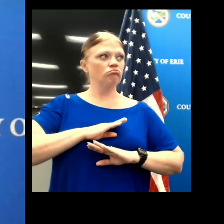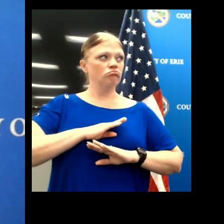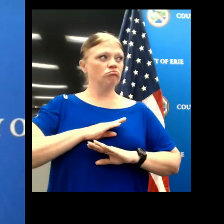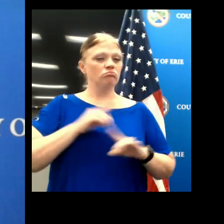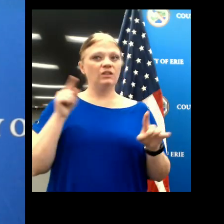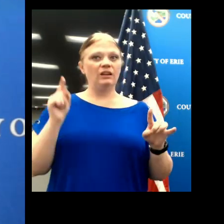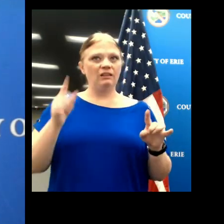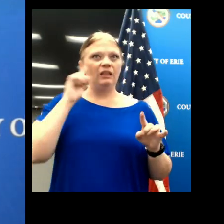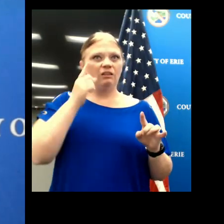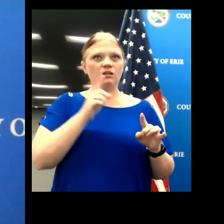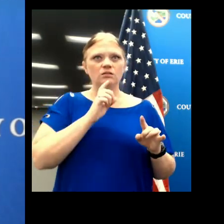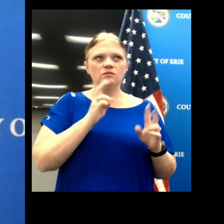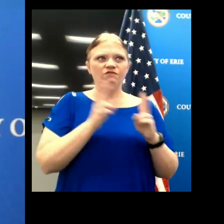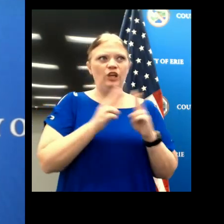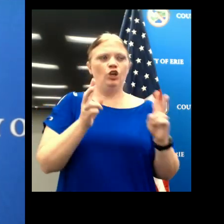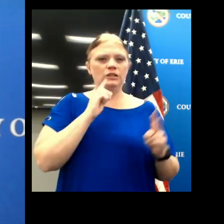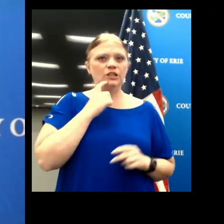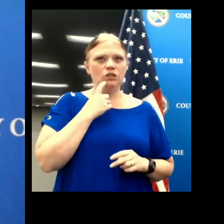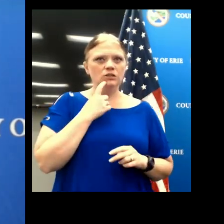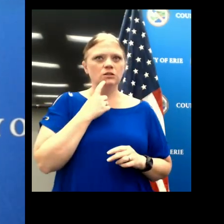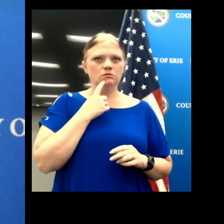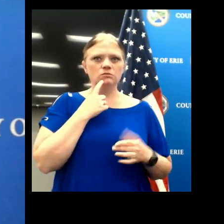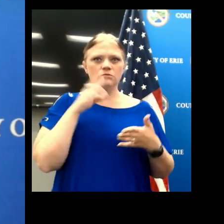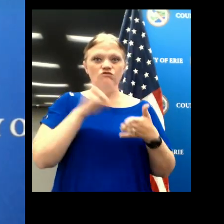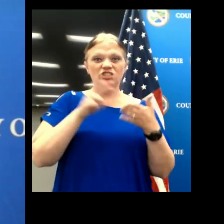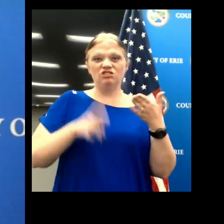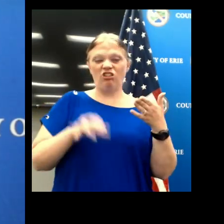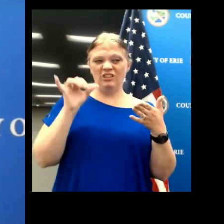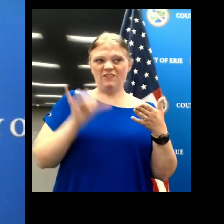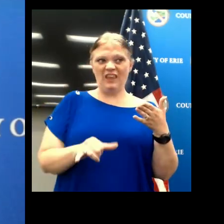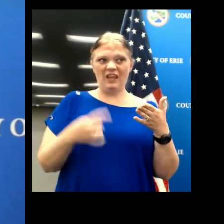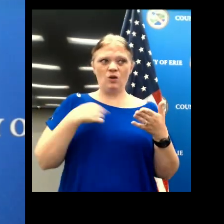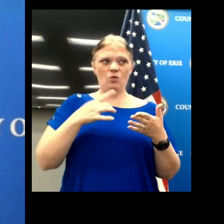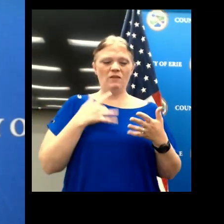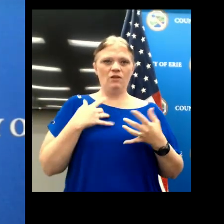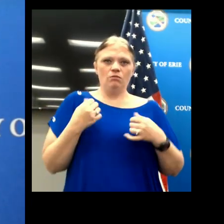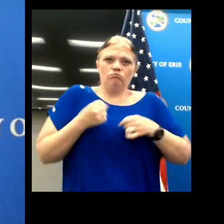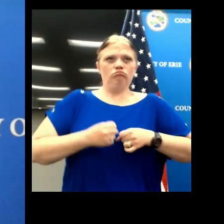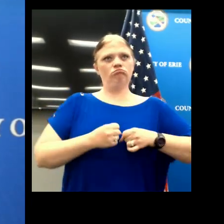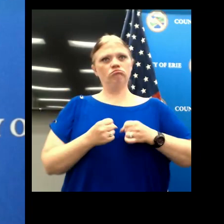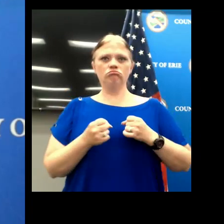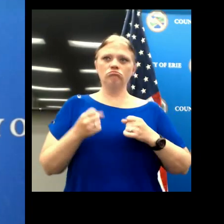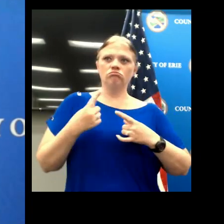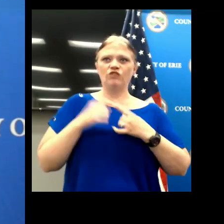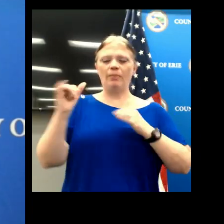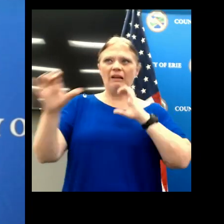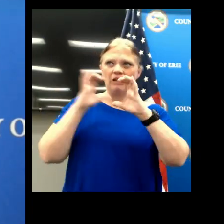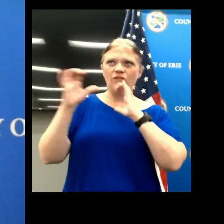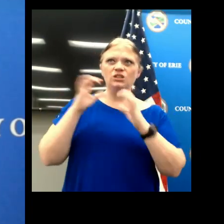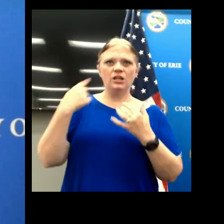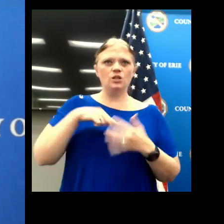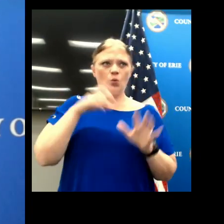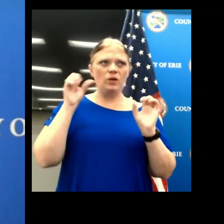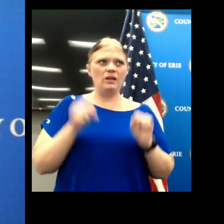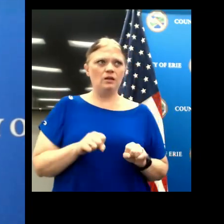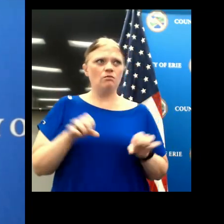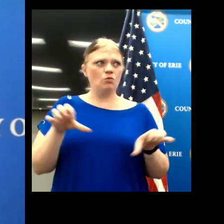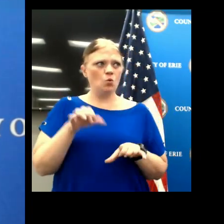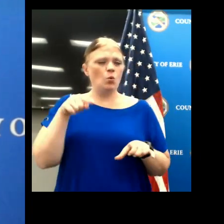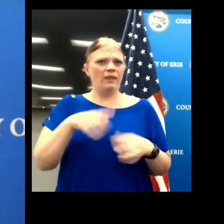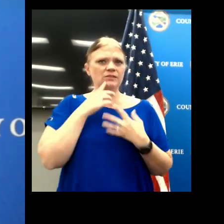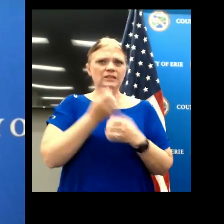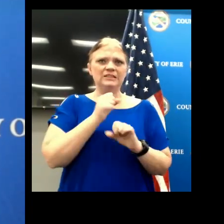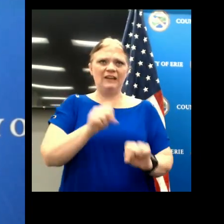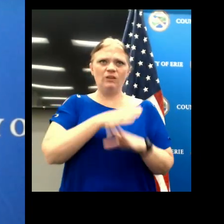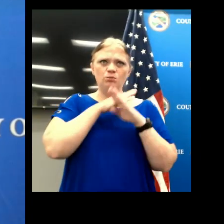super seriously. And as a result, we feel confident based on that conversation that we can do this and safely protect our public, and at the